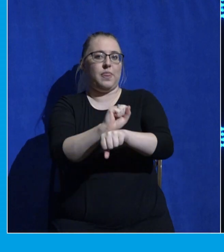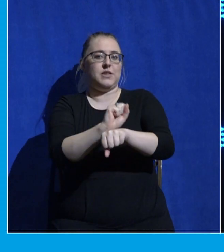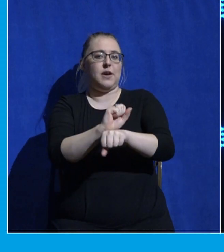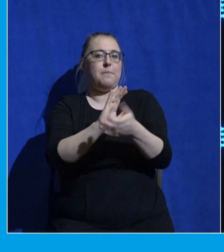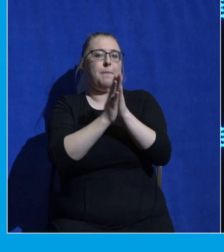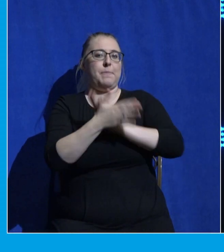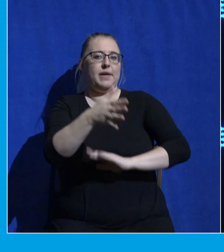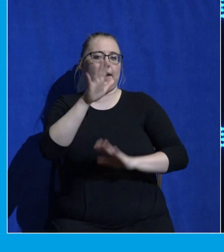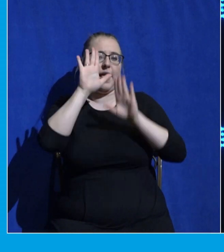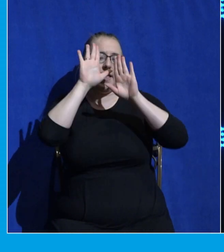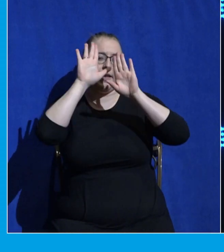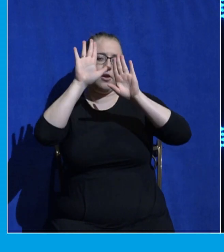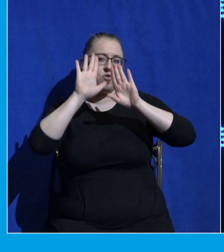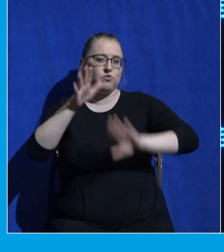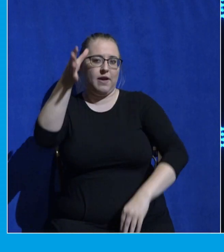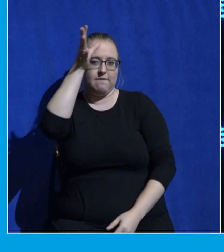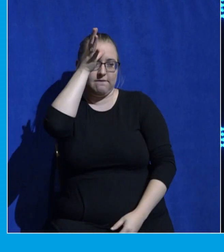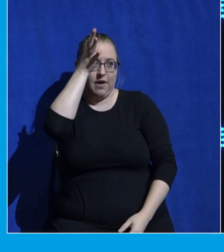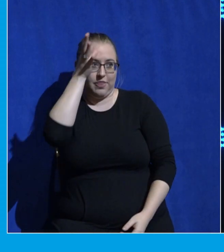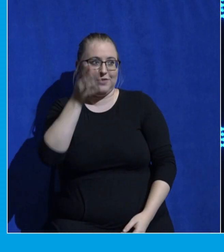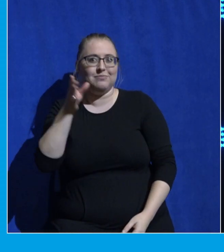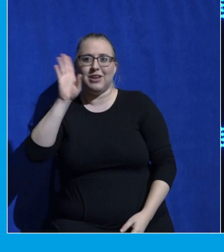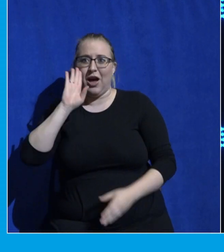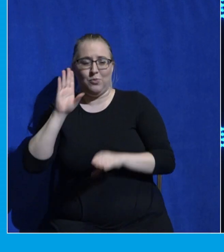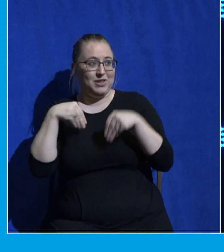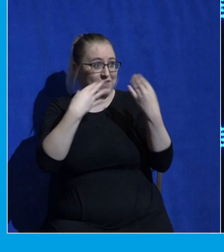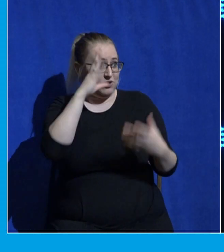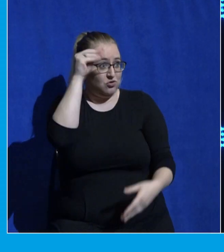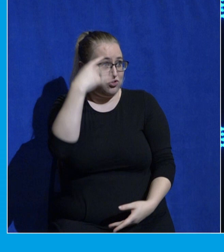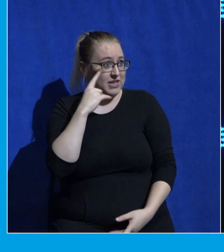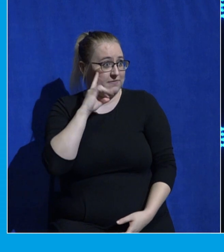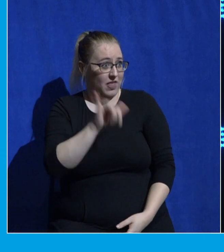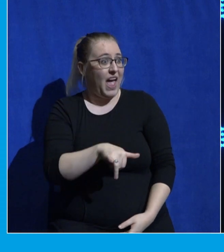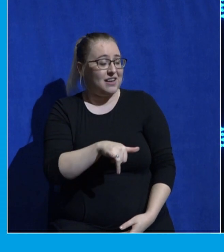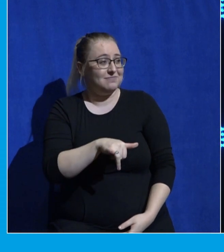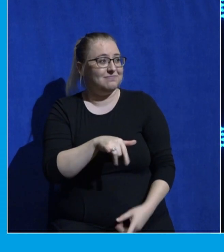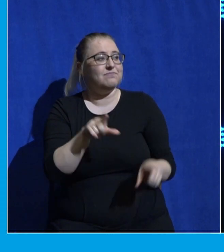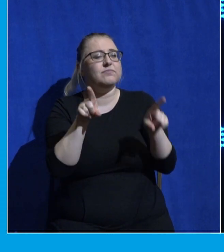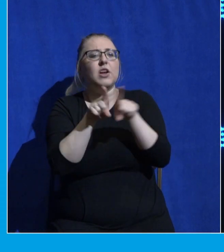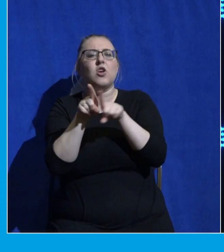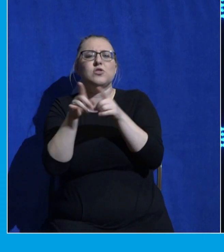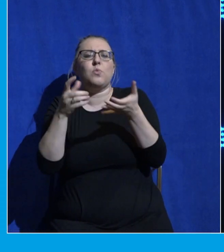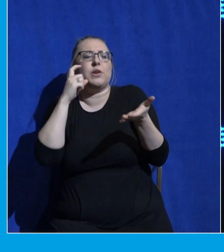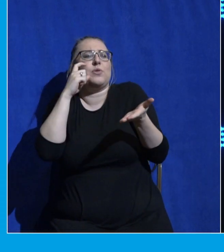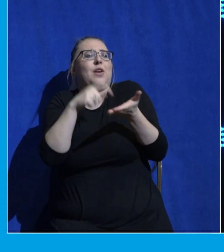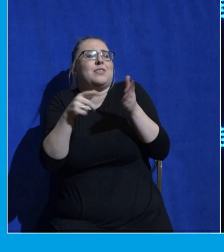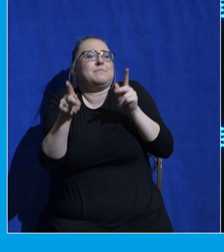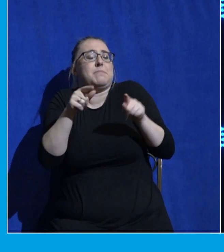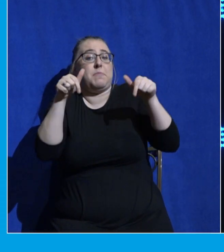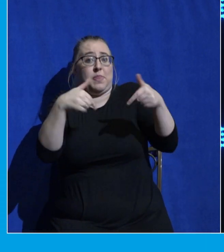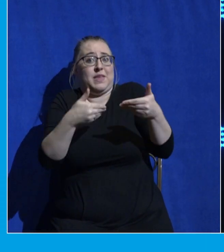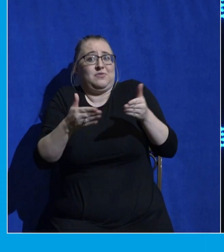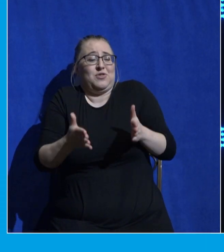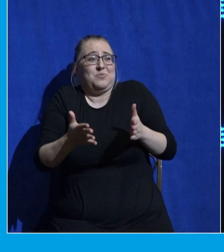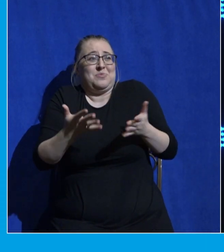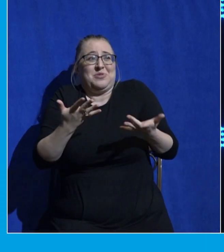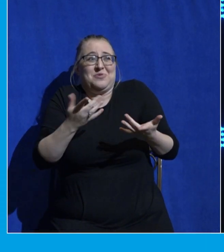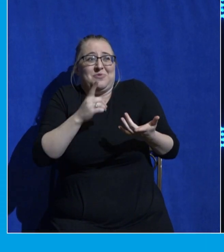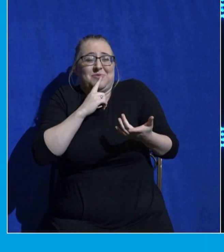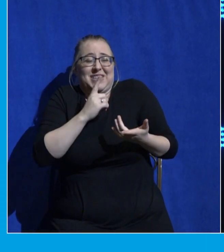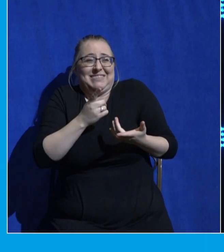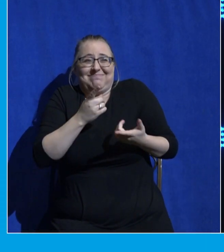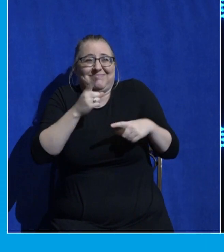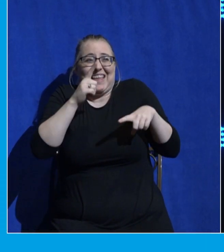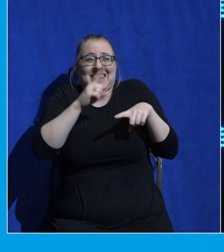a great father. He's willing to give that to you. But I do want to acknowledge people in the room who can't